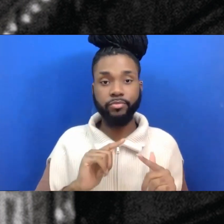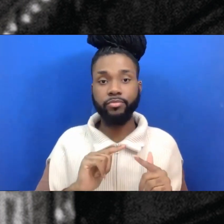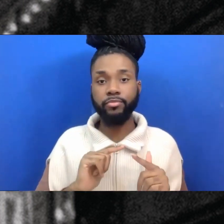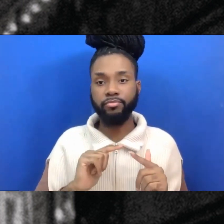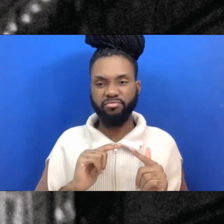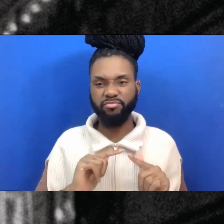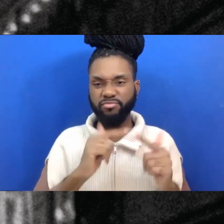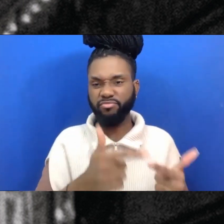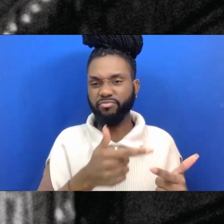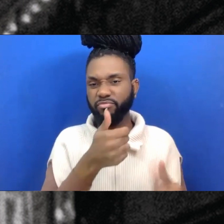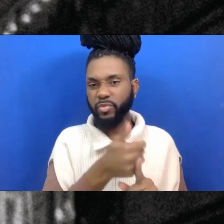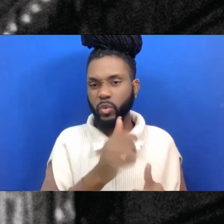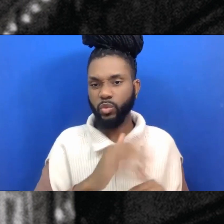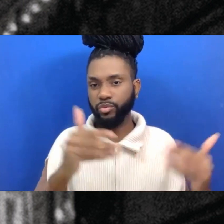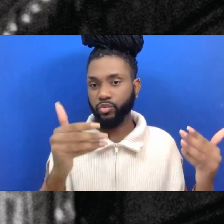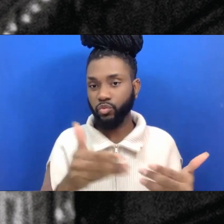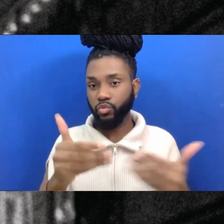to introduce the speakers tonight.